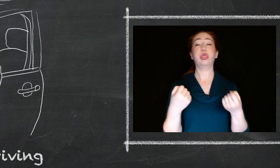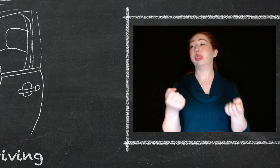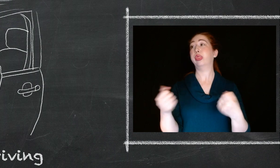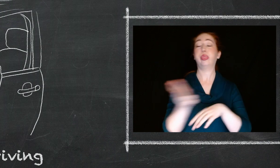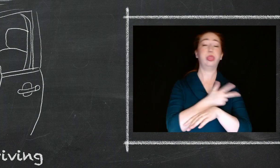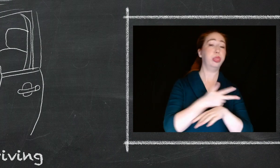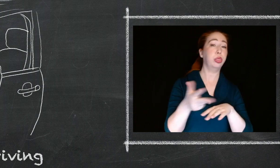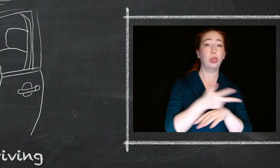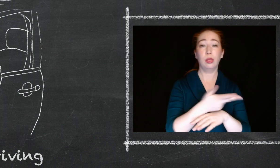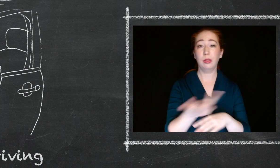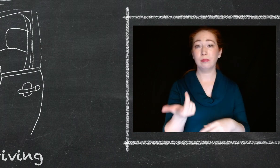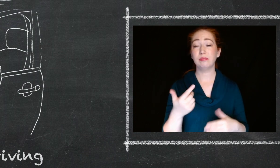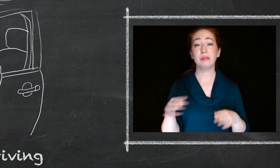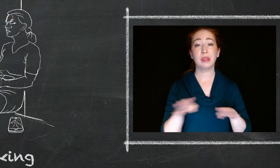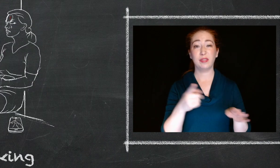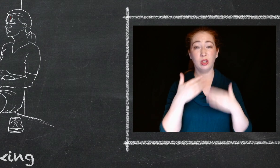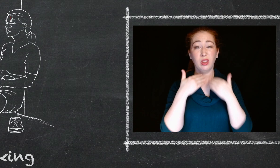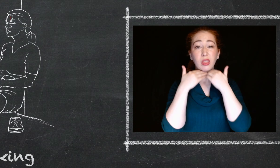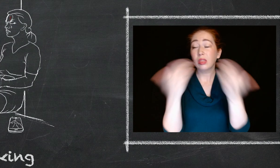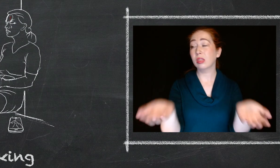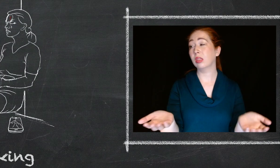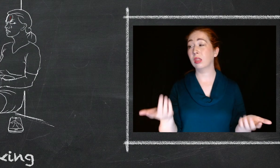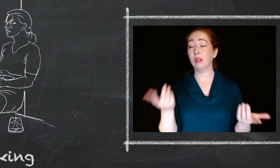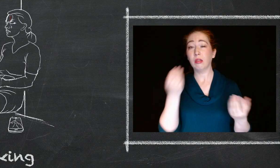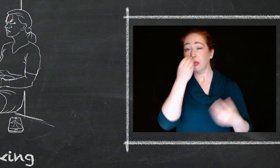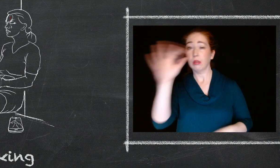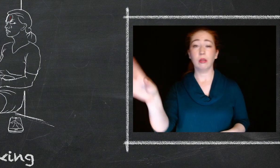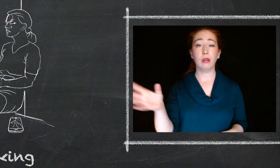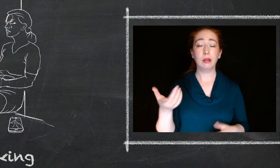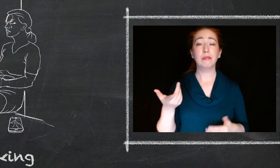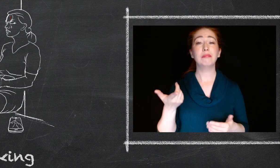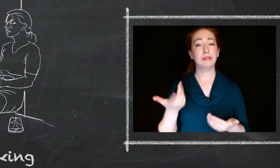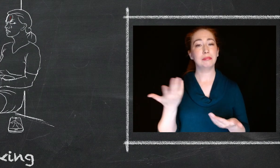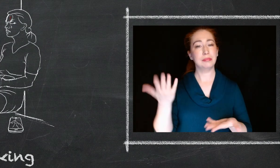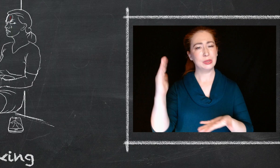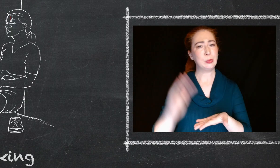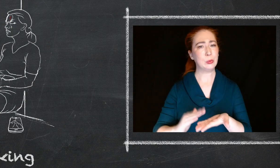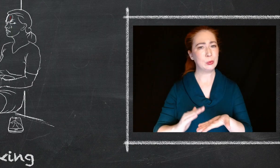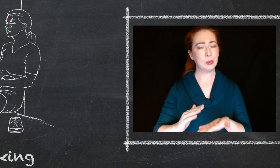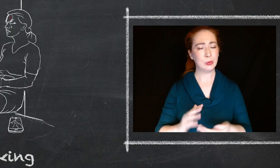is unsafe driving and other risk-taking behaviors.